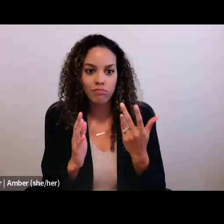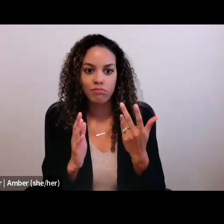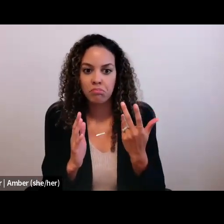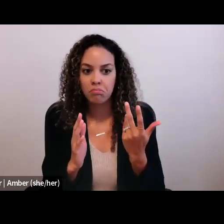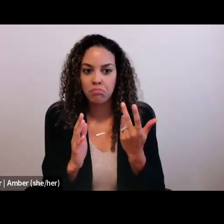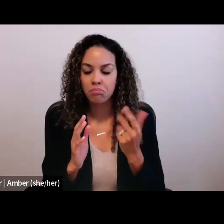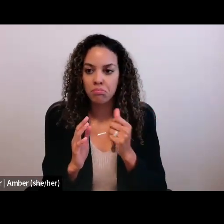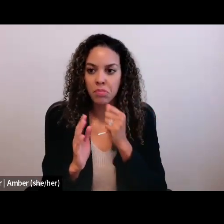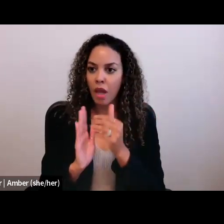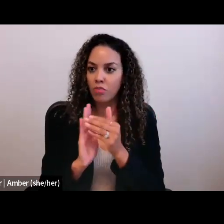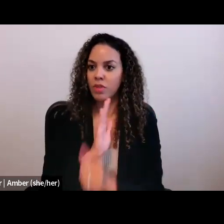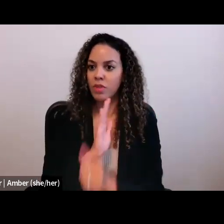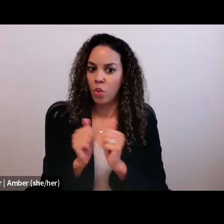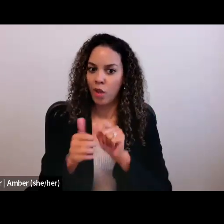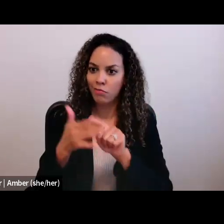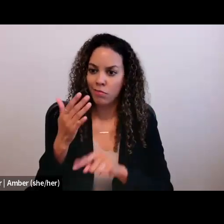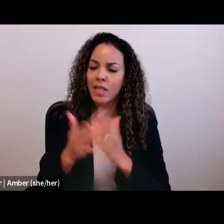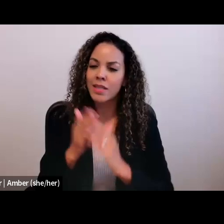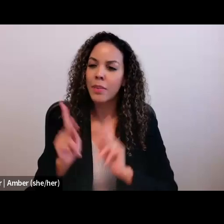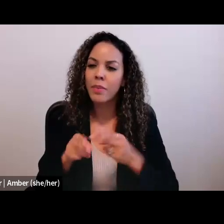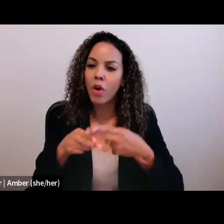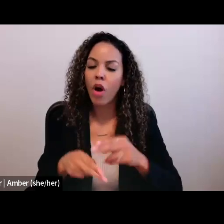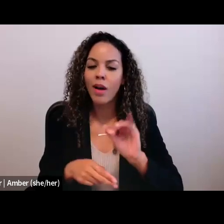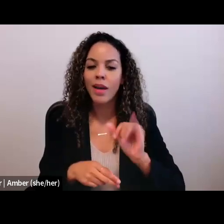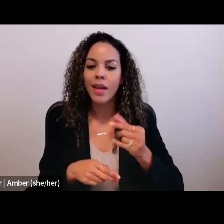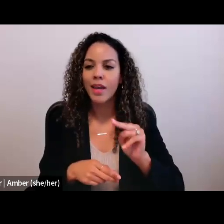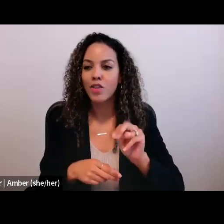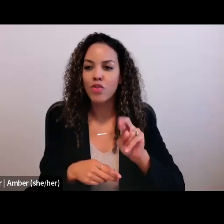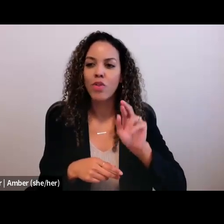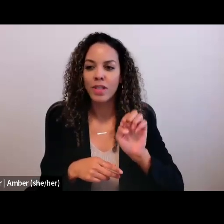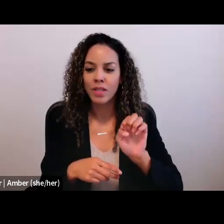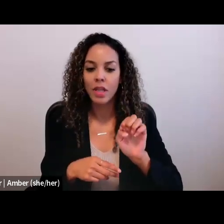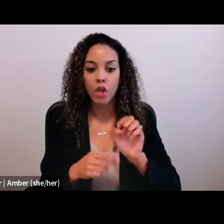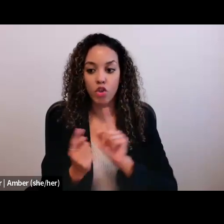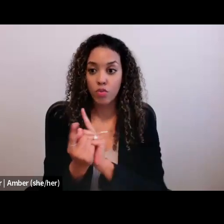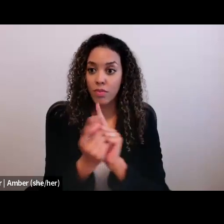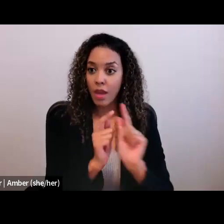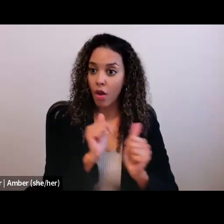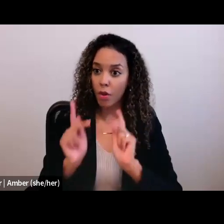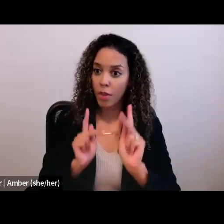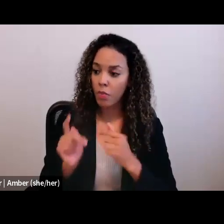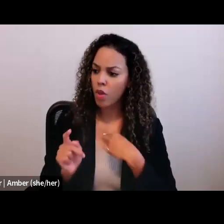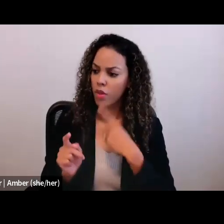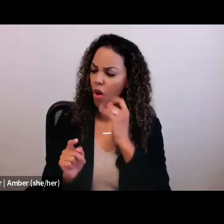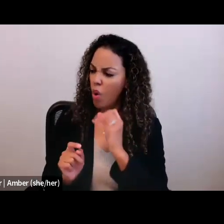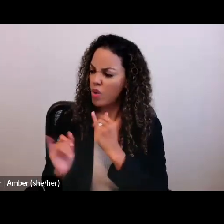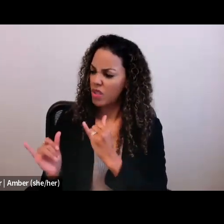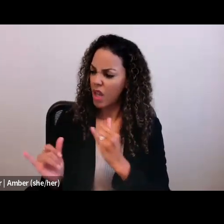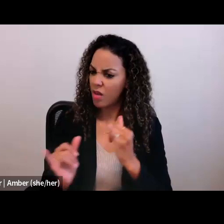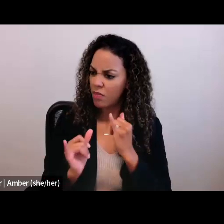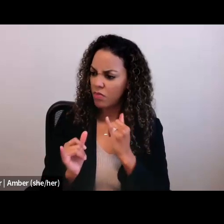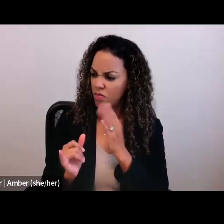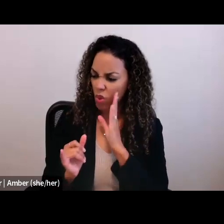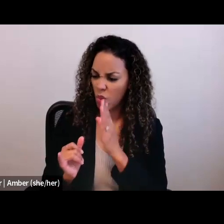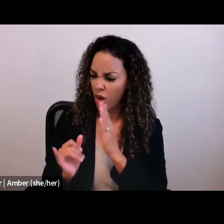ignorance. And so you go around the world. So when you meet others, you think they're just like me, and they'll think like me, and they'll be like